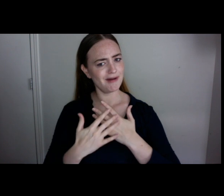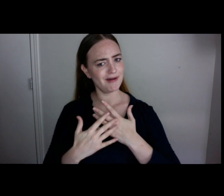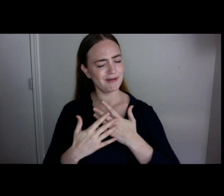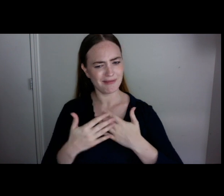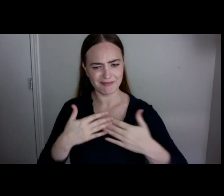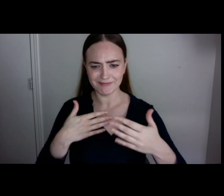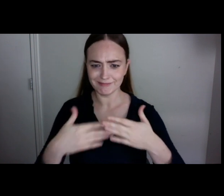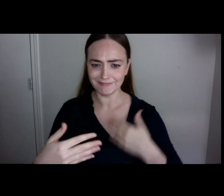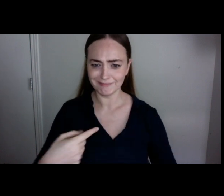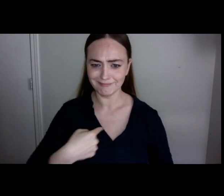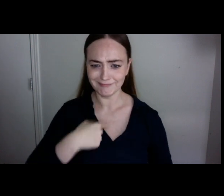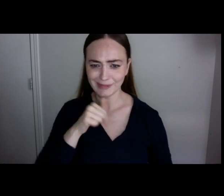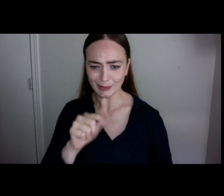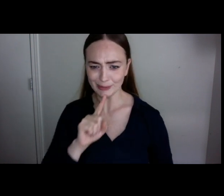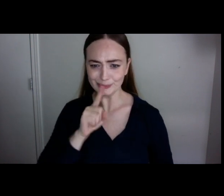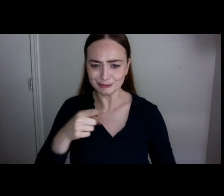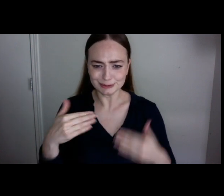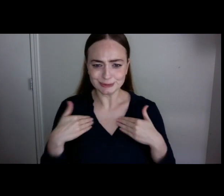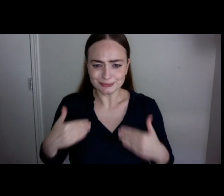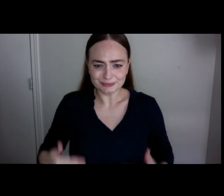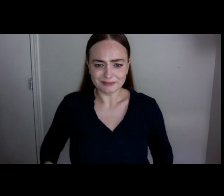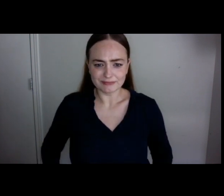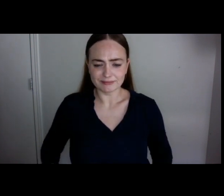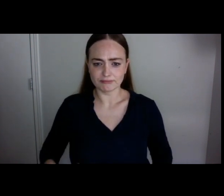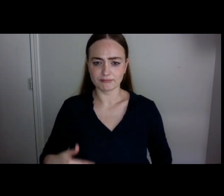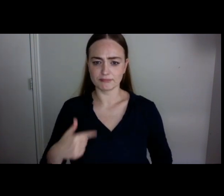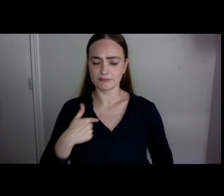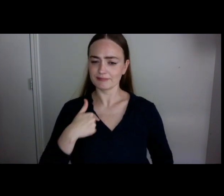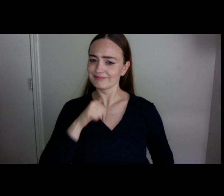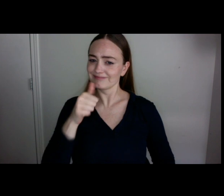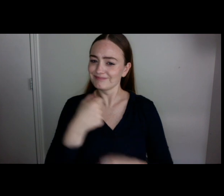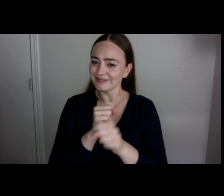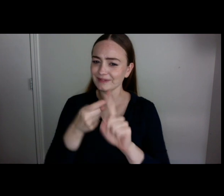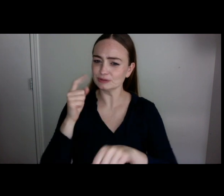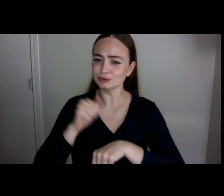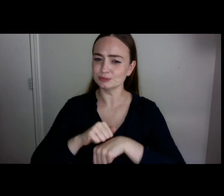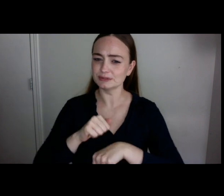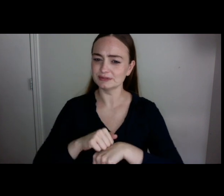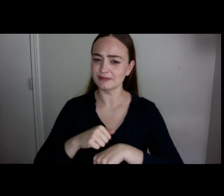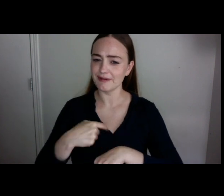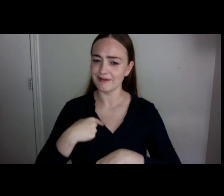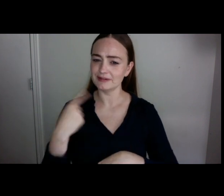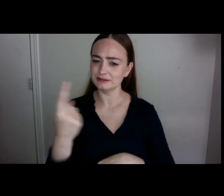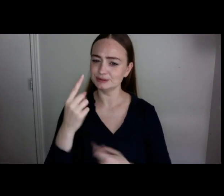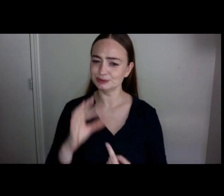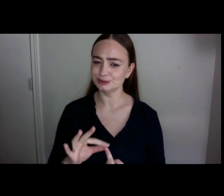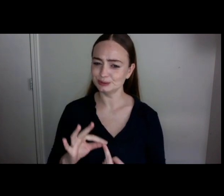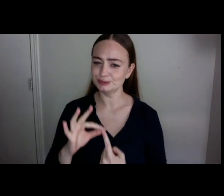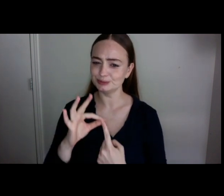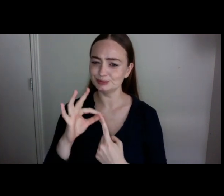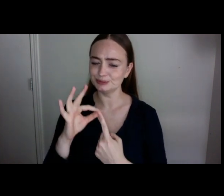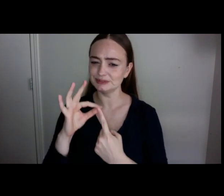discarded steel. Hey, I wish that I was flesh and bone and never alone.